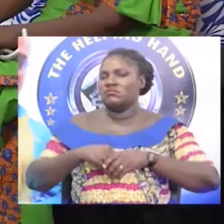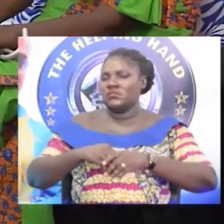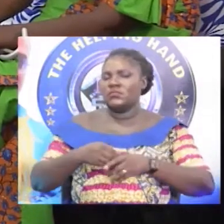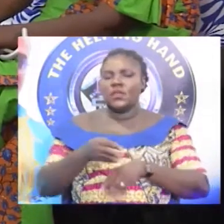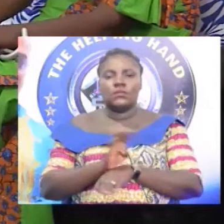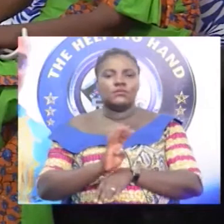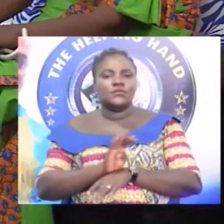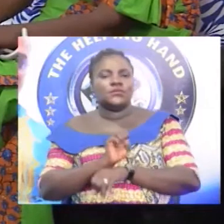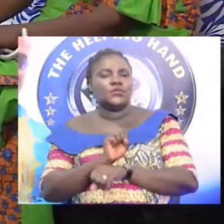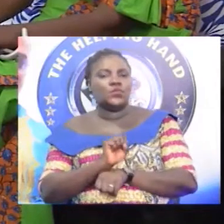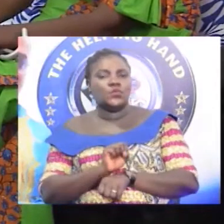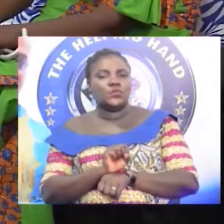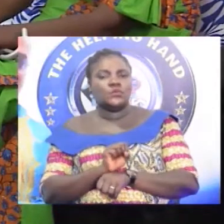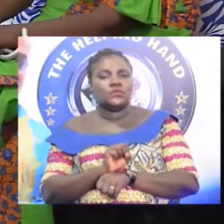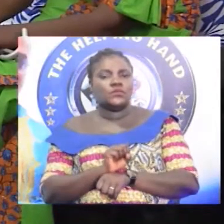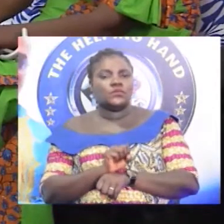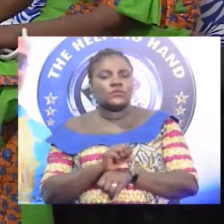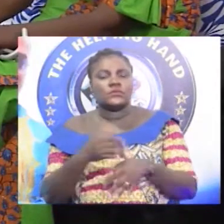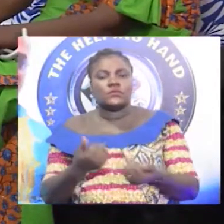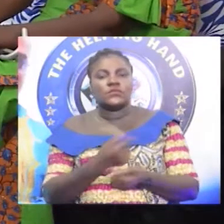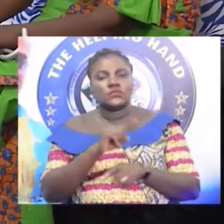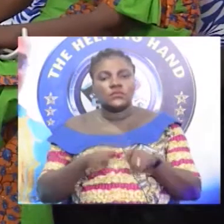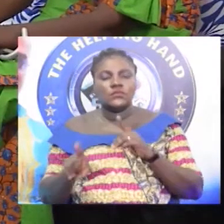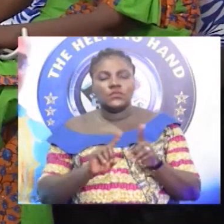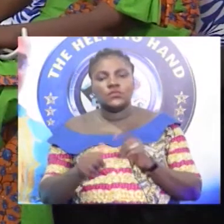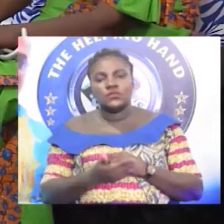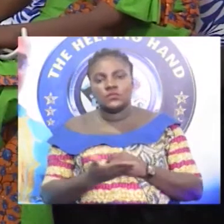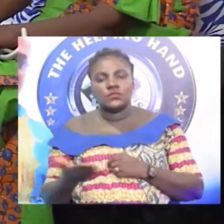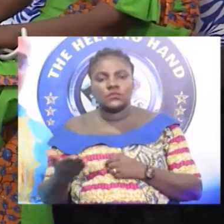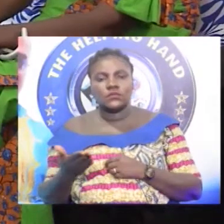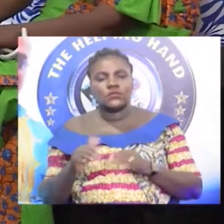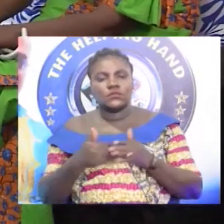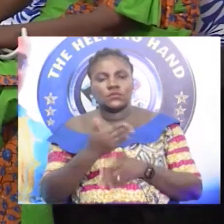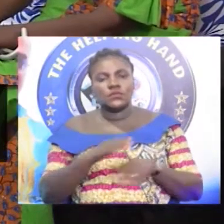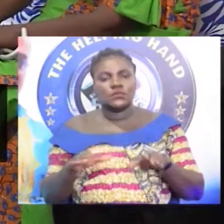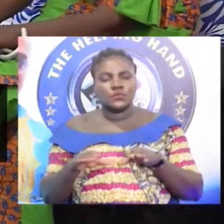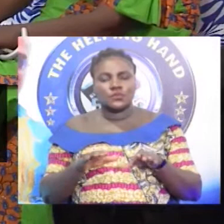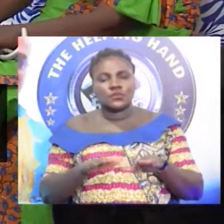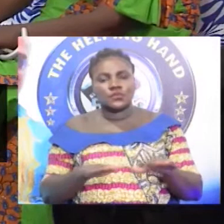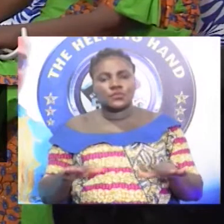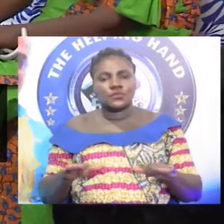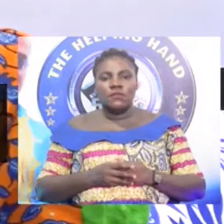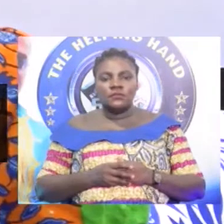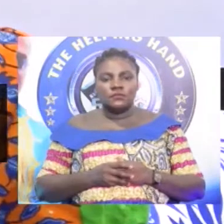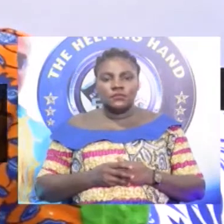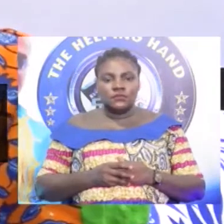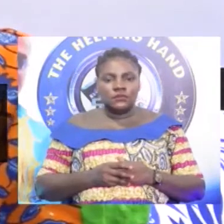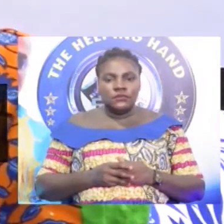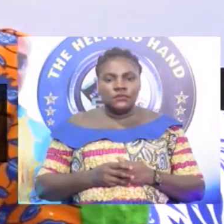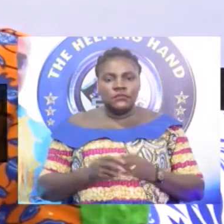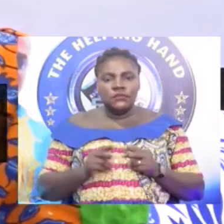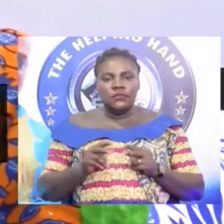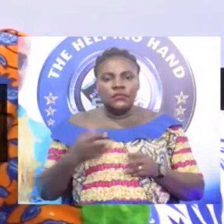that. All of a sudden, won't you mean be how would your children react? That's our time, no, almost. And